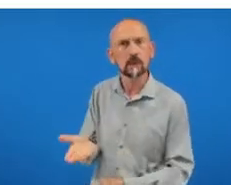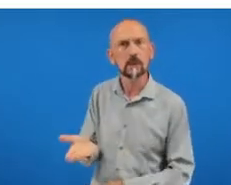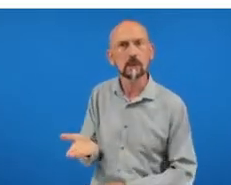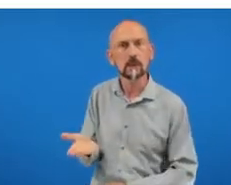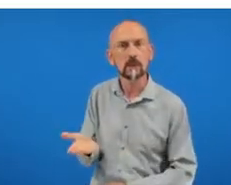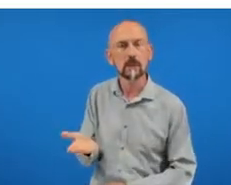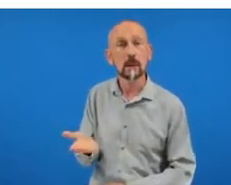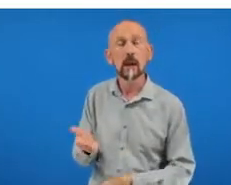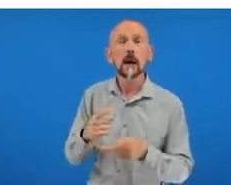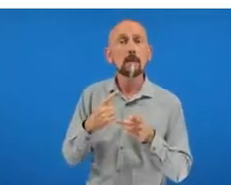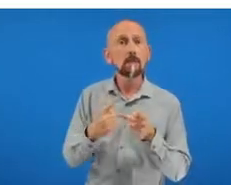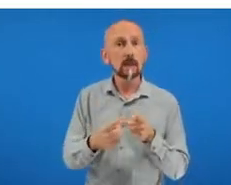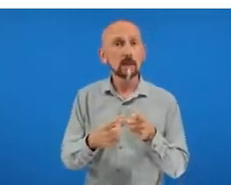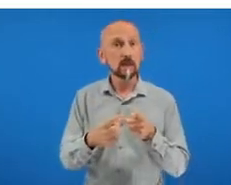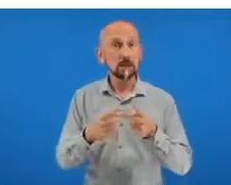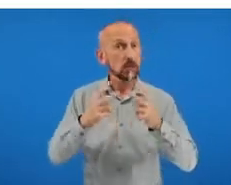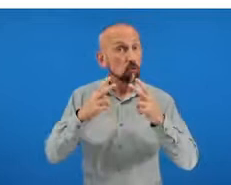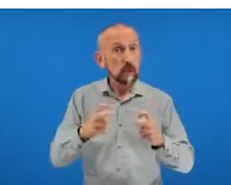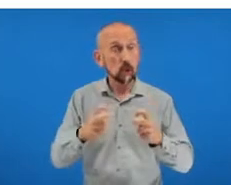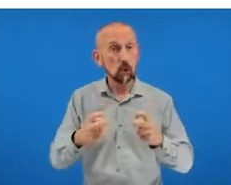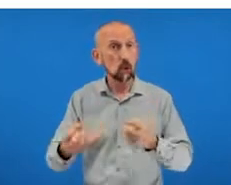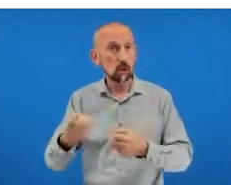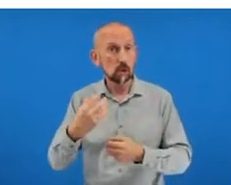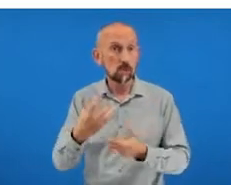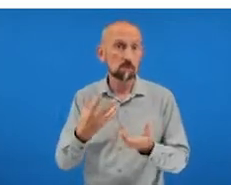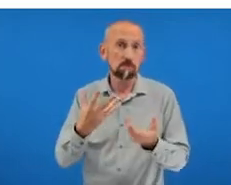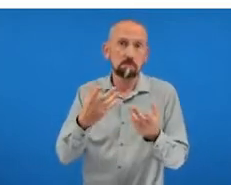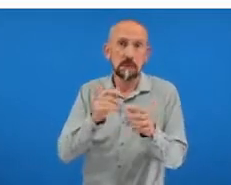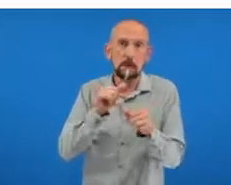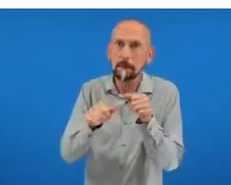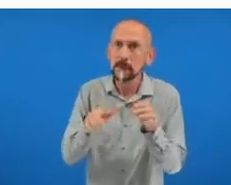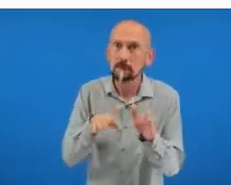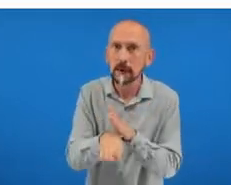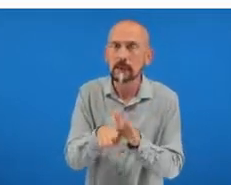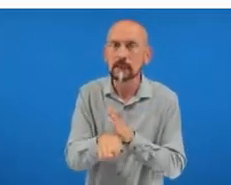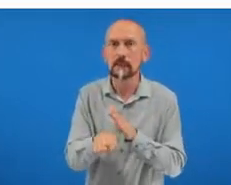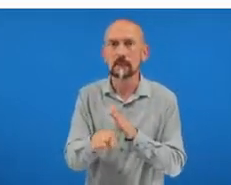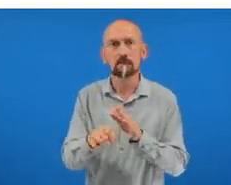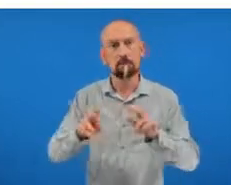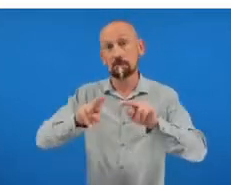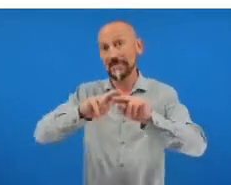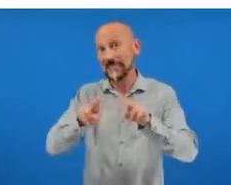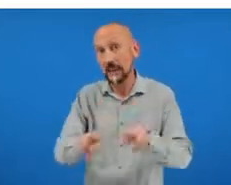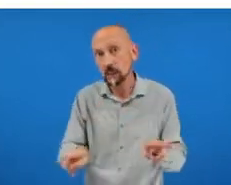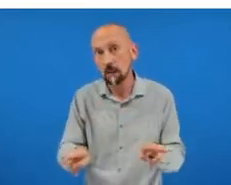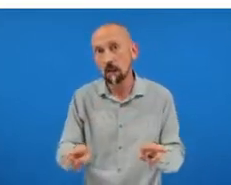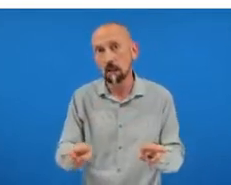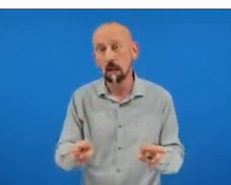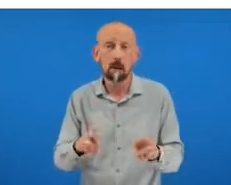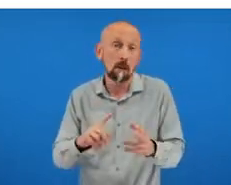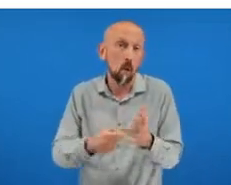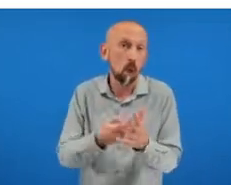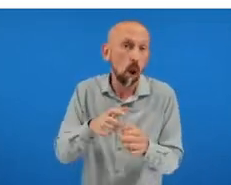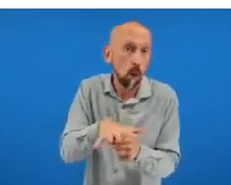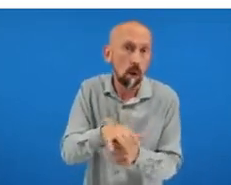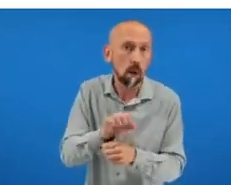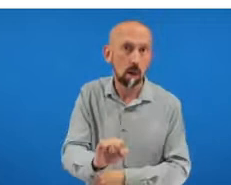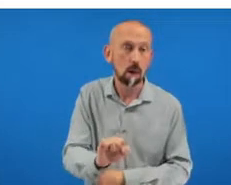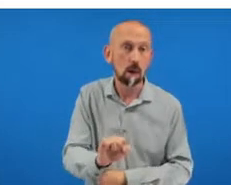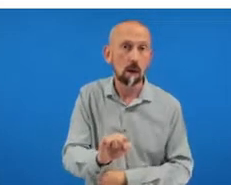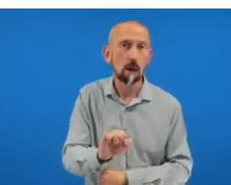what the research is showing is best practice internationally and locally too. So those are